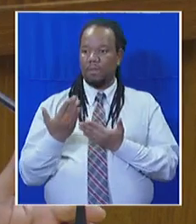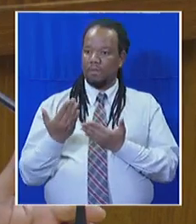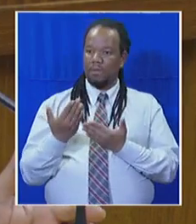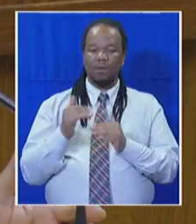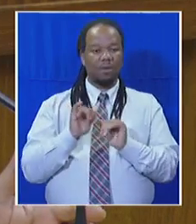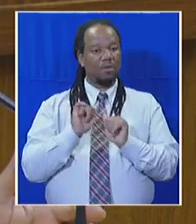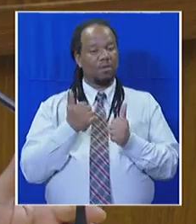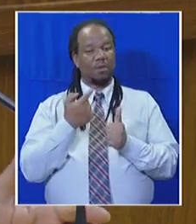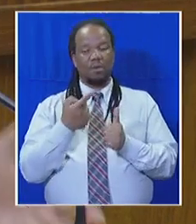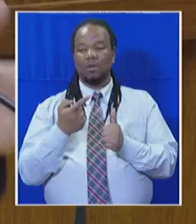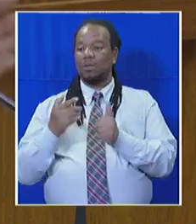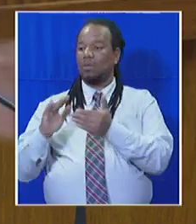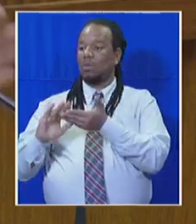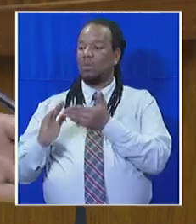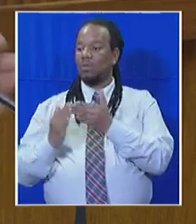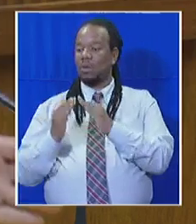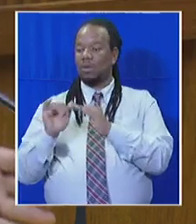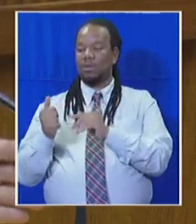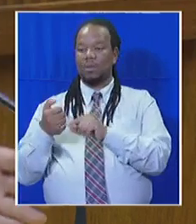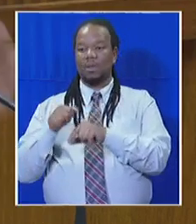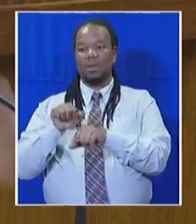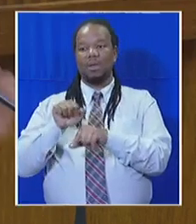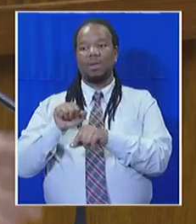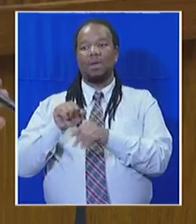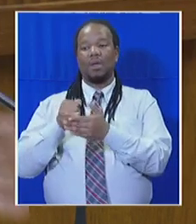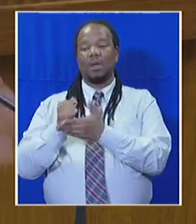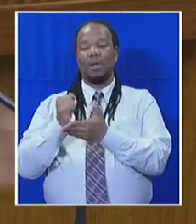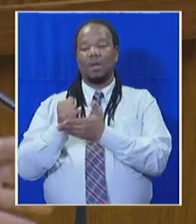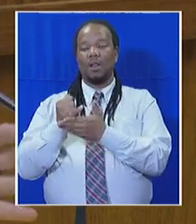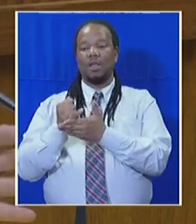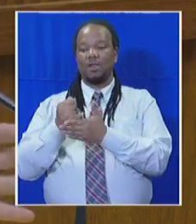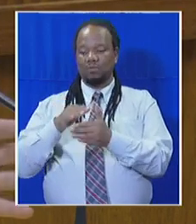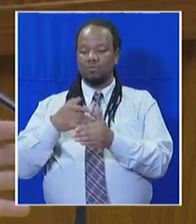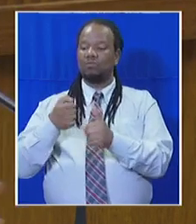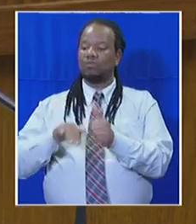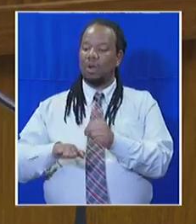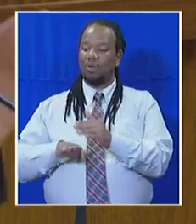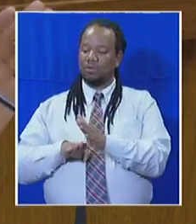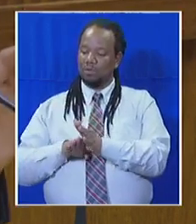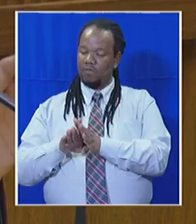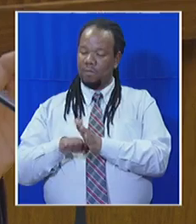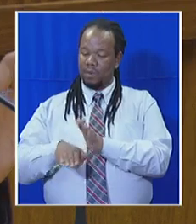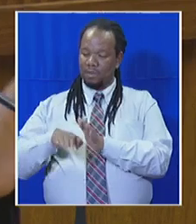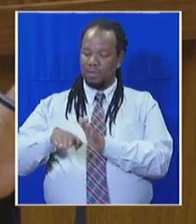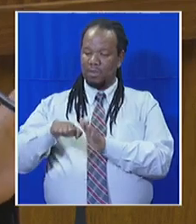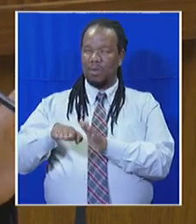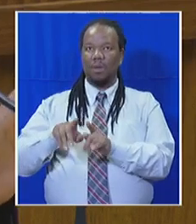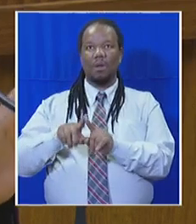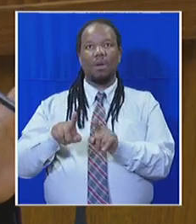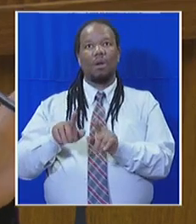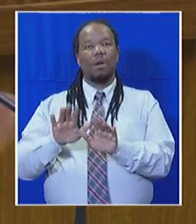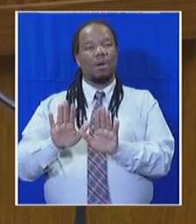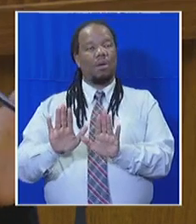in our society, if we do not invest more in early childhood development? Which is not to say, by the way, there's any subtext